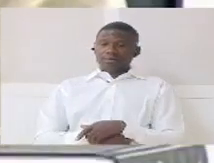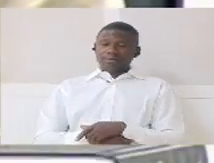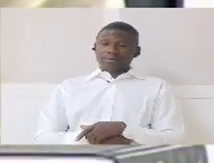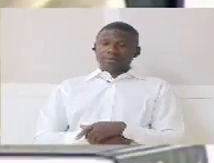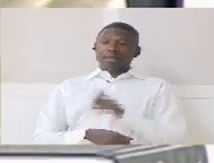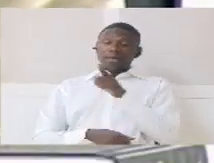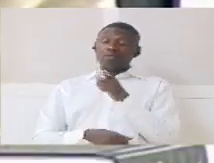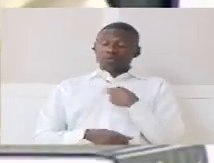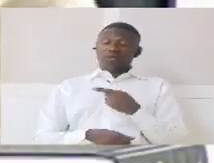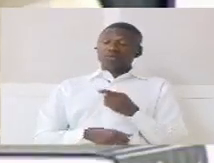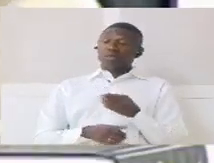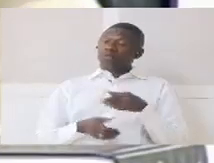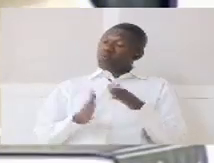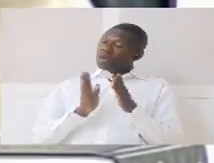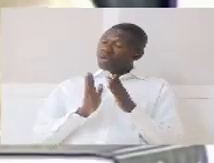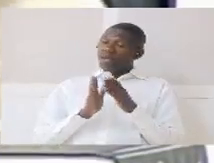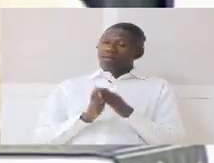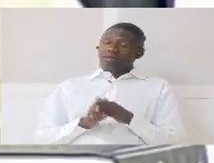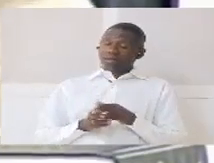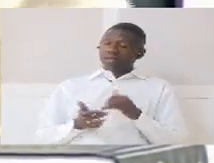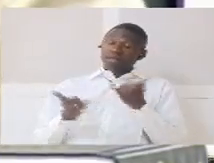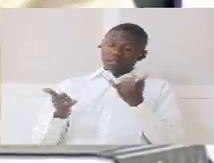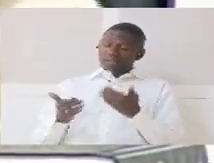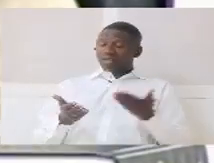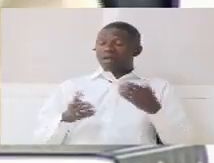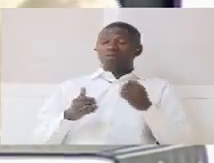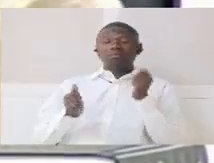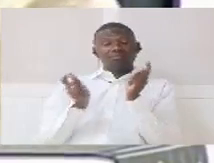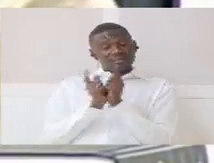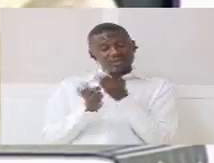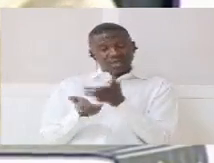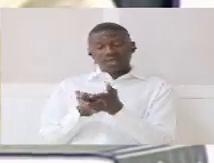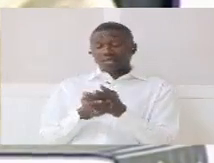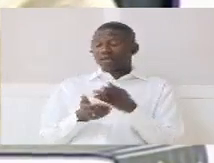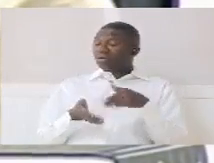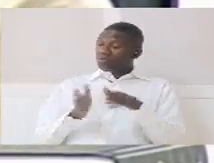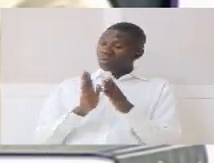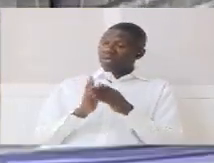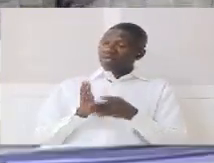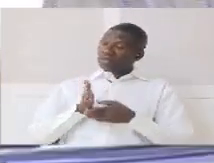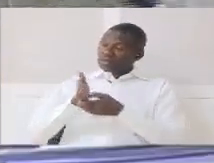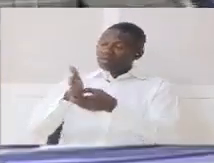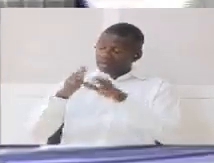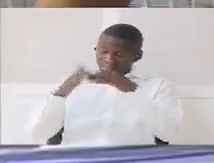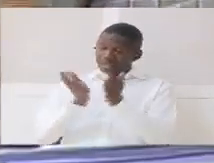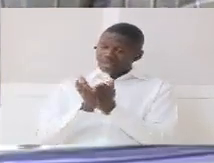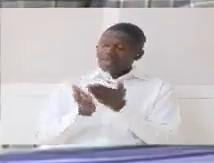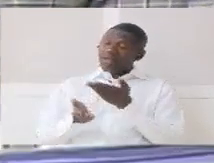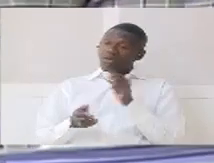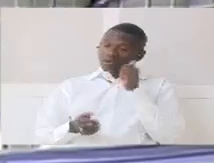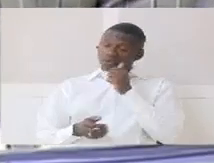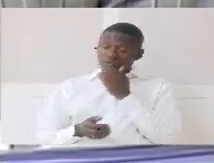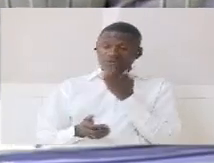And that was the system. That was how we found it there. That was the way DG was. How would you